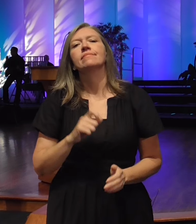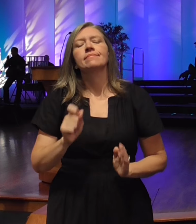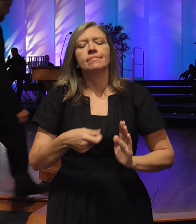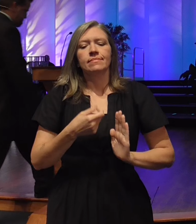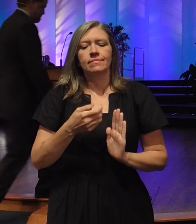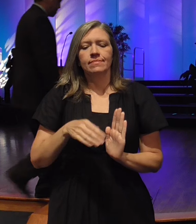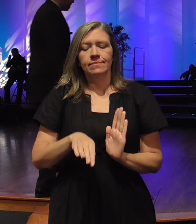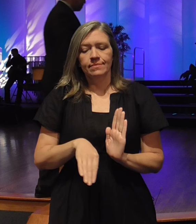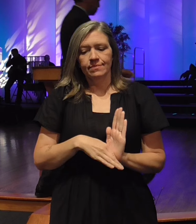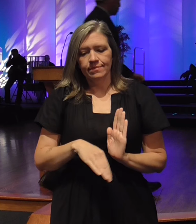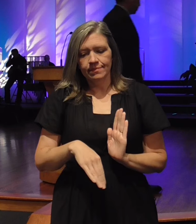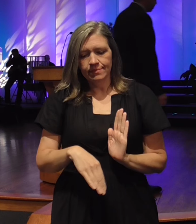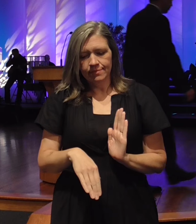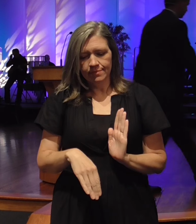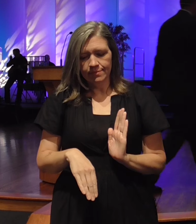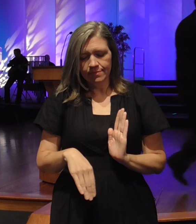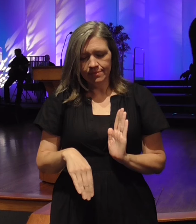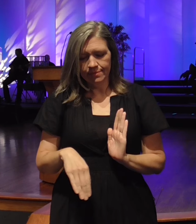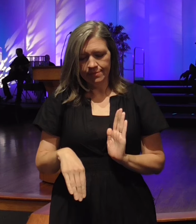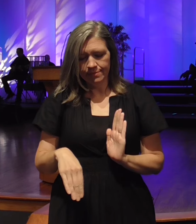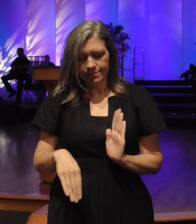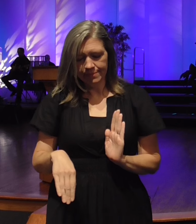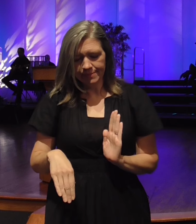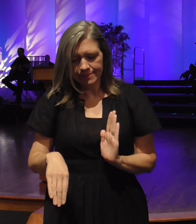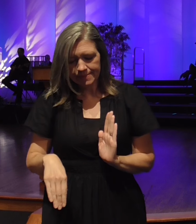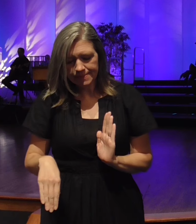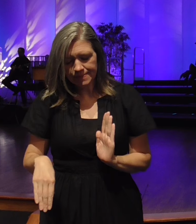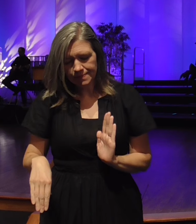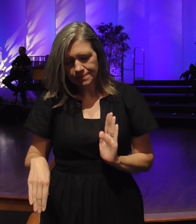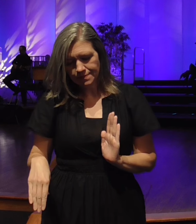practice. A little bit of song, a little bit of silence, a little bit of prayer.